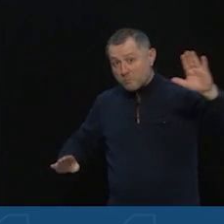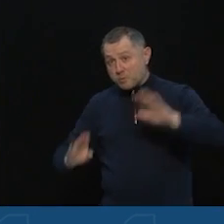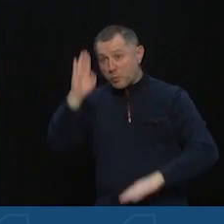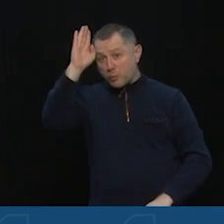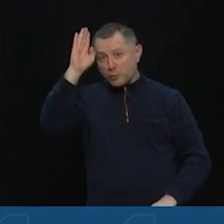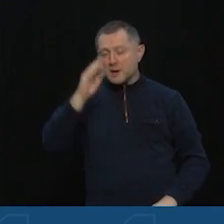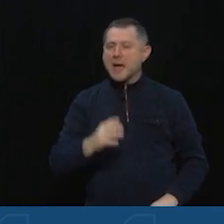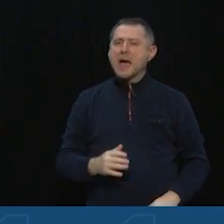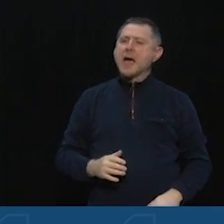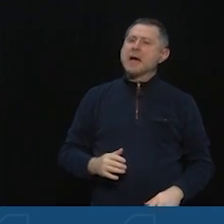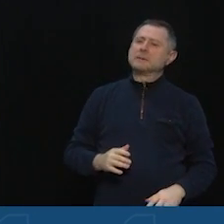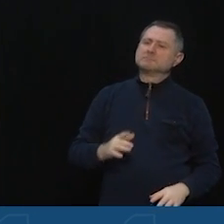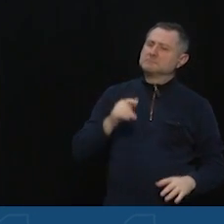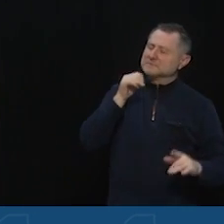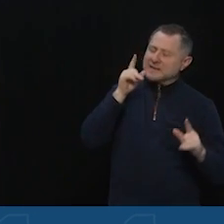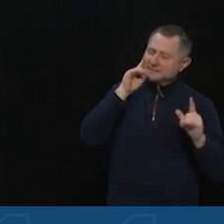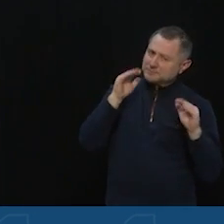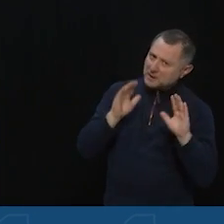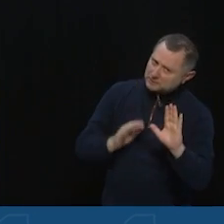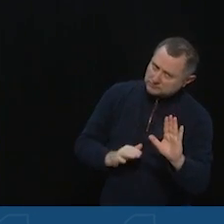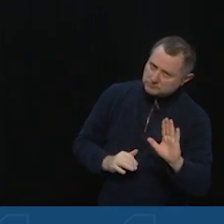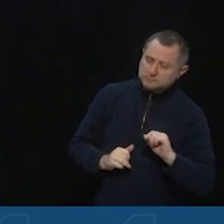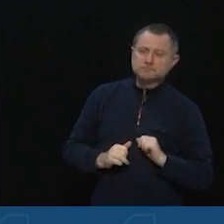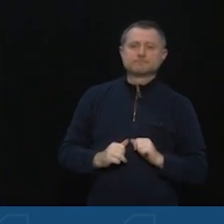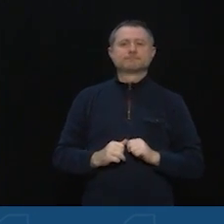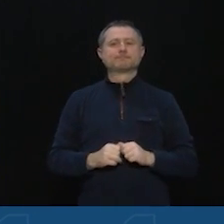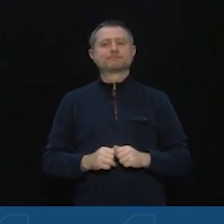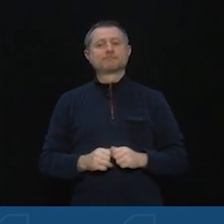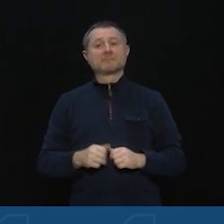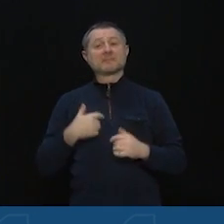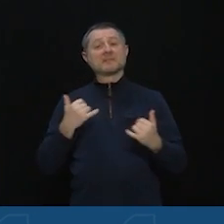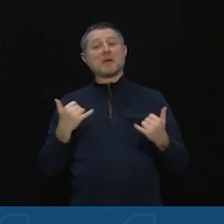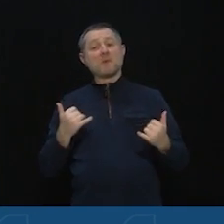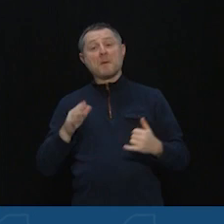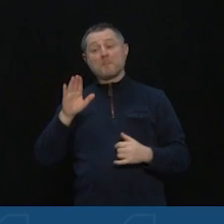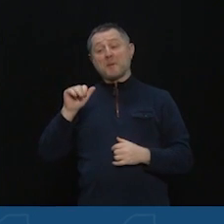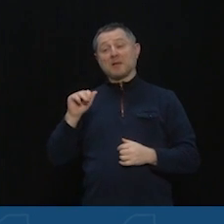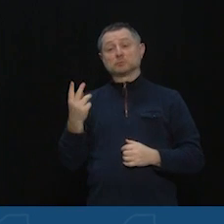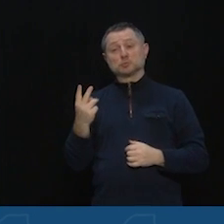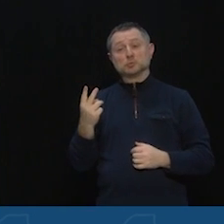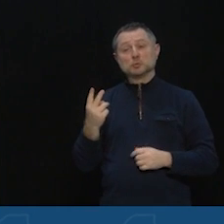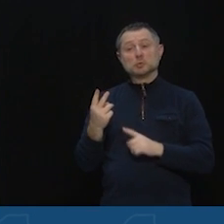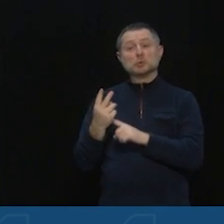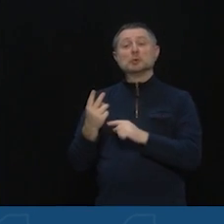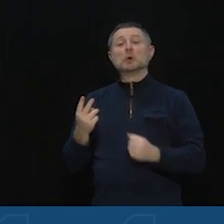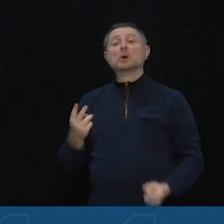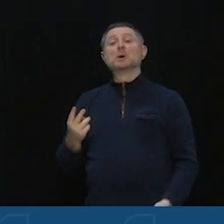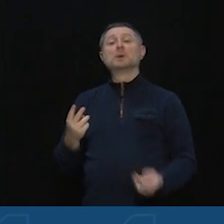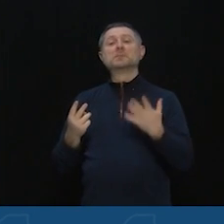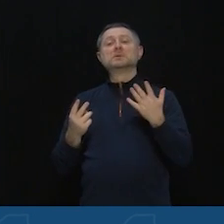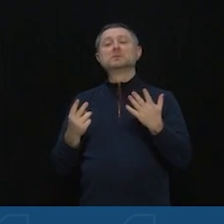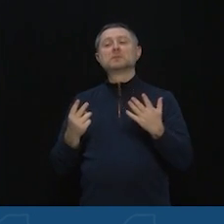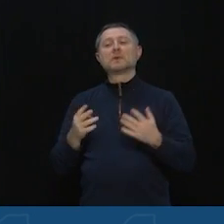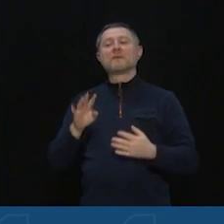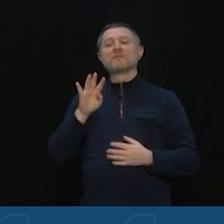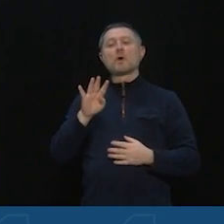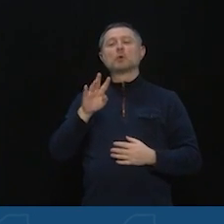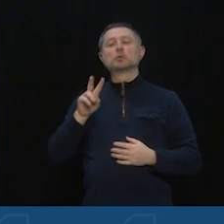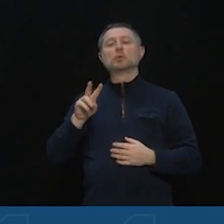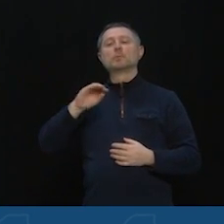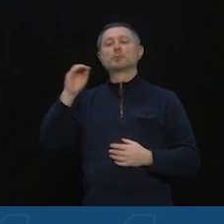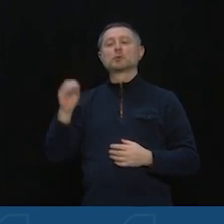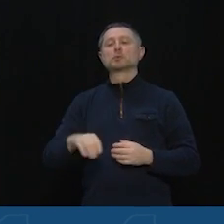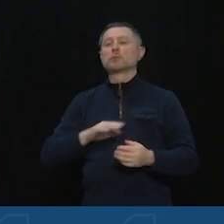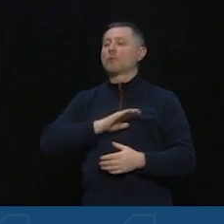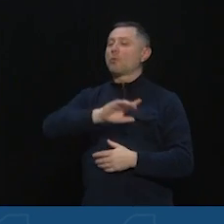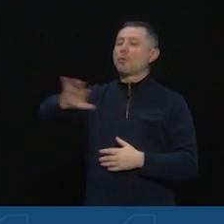State. At the moment, BA2 comprises about 42% of all the cases here in the state.